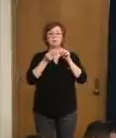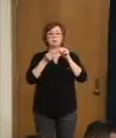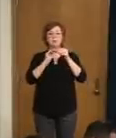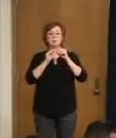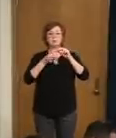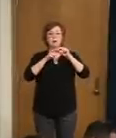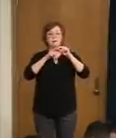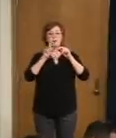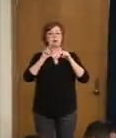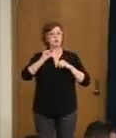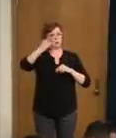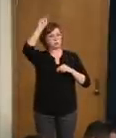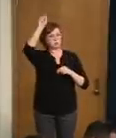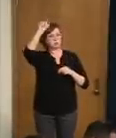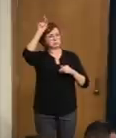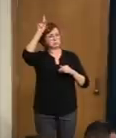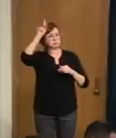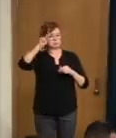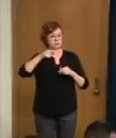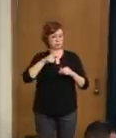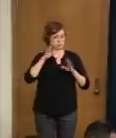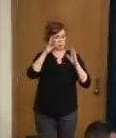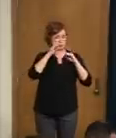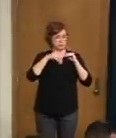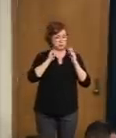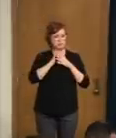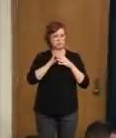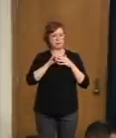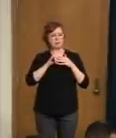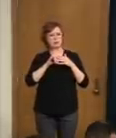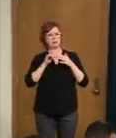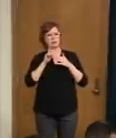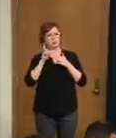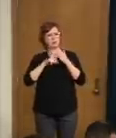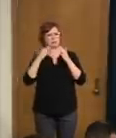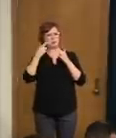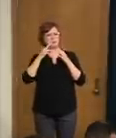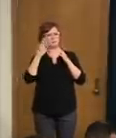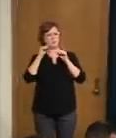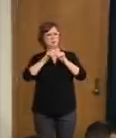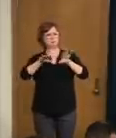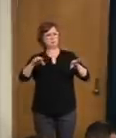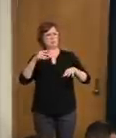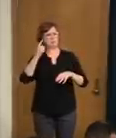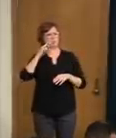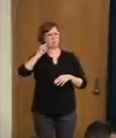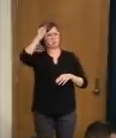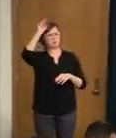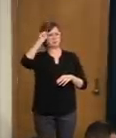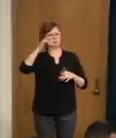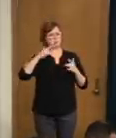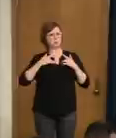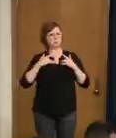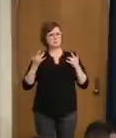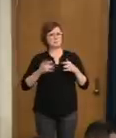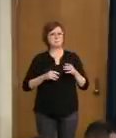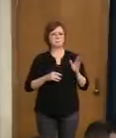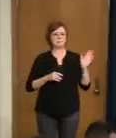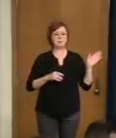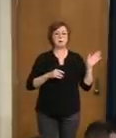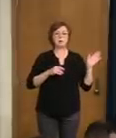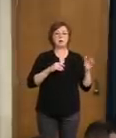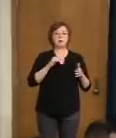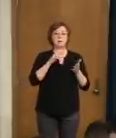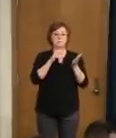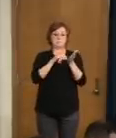that, and what maybe is fueling those high numbers that we're seeing there compared to in southern Saskatchewan? Yeah, so medical health